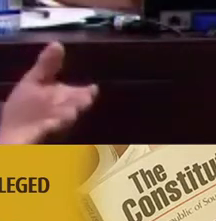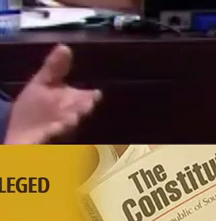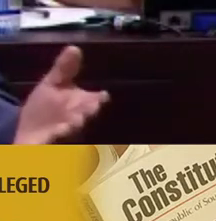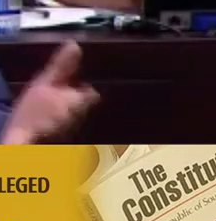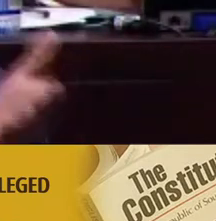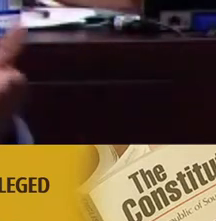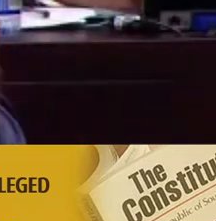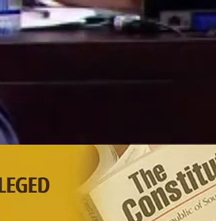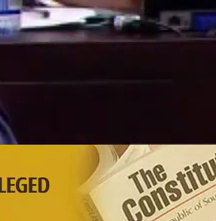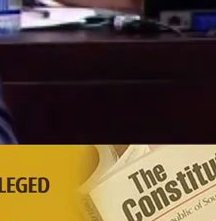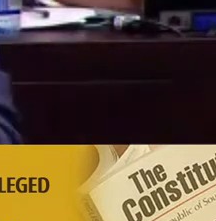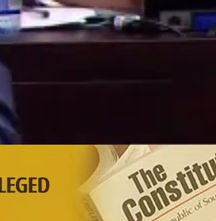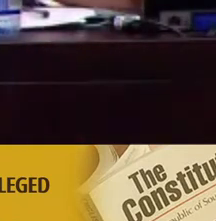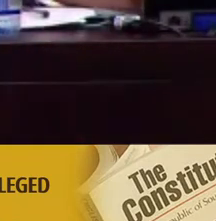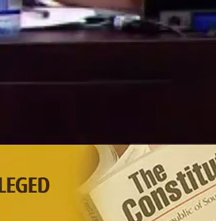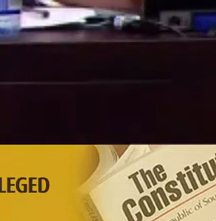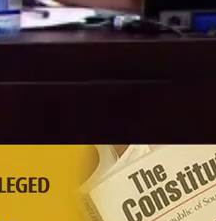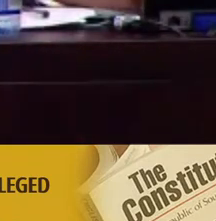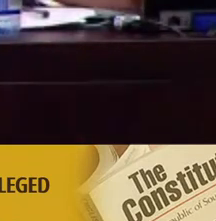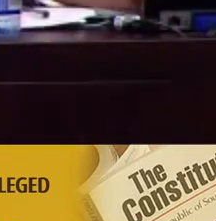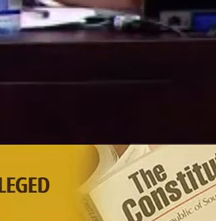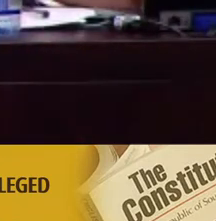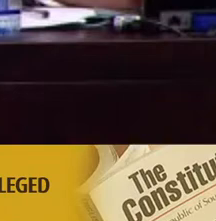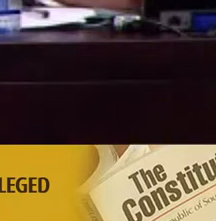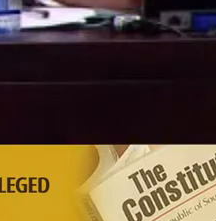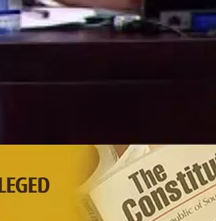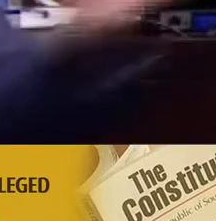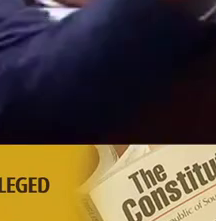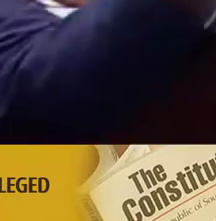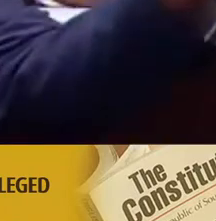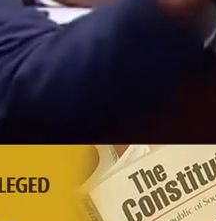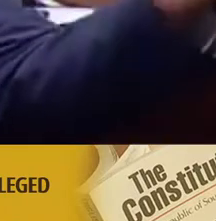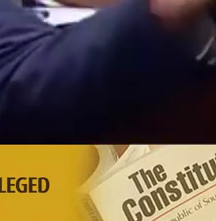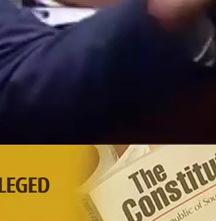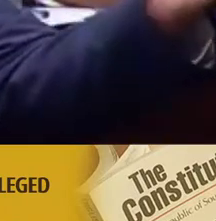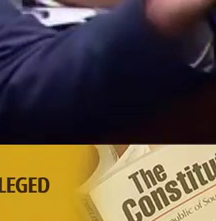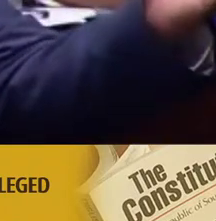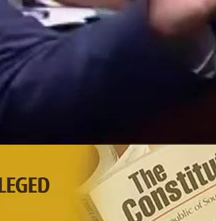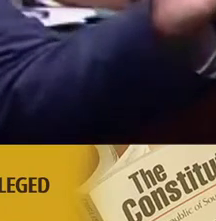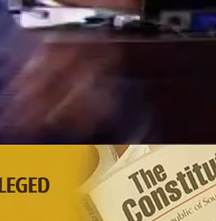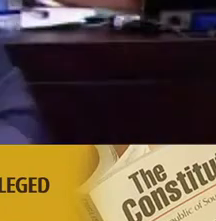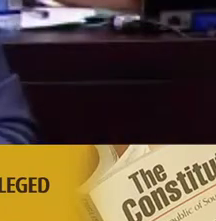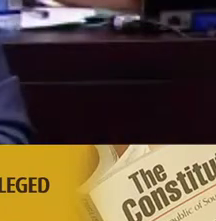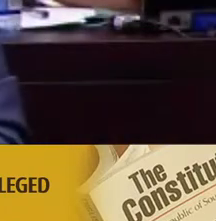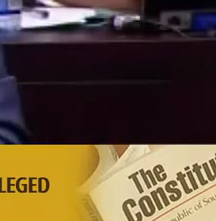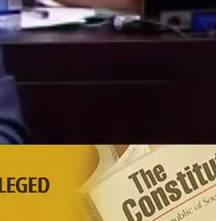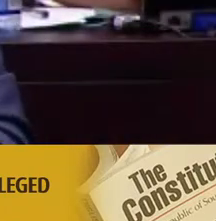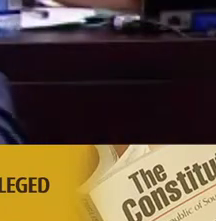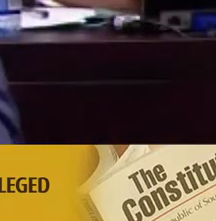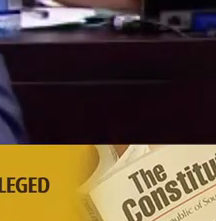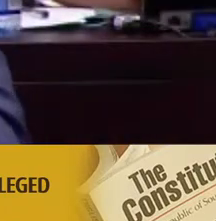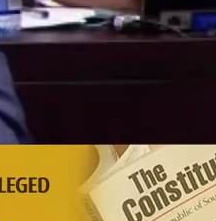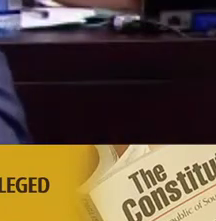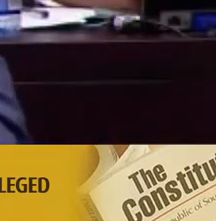infrastructure in matlosana is falling apart with no investment opportunities